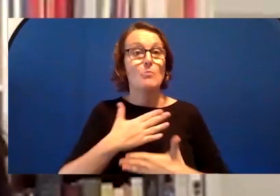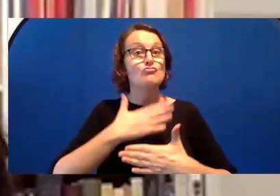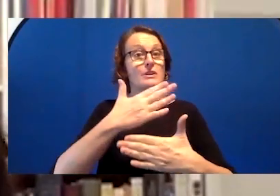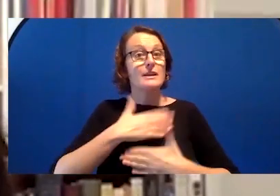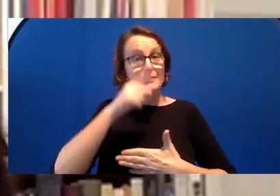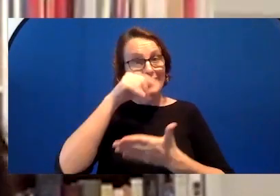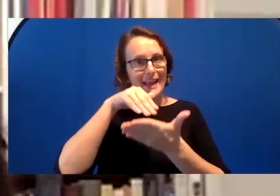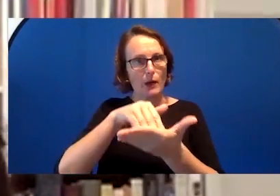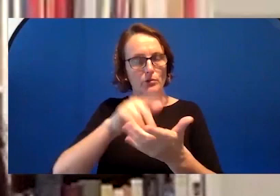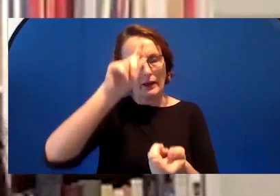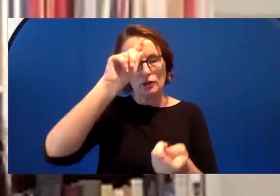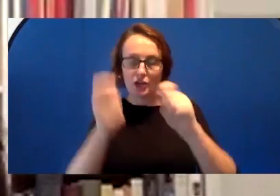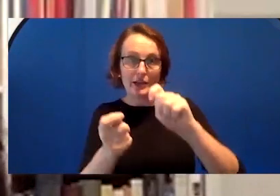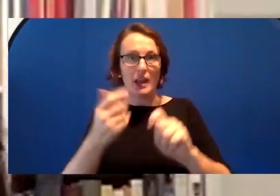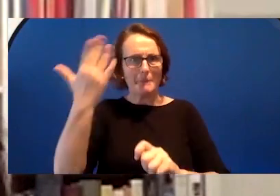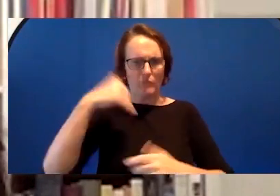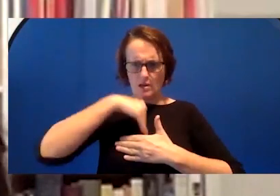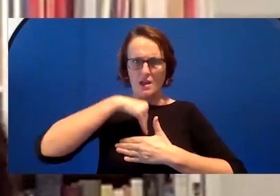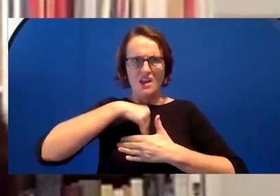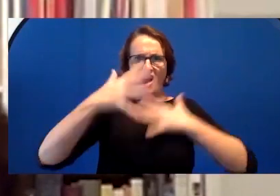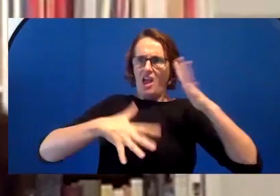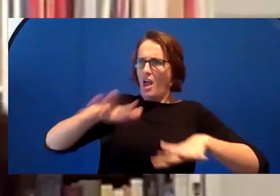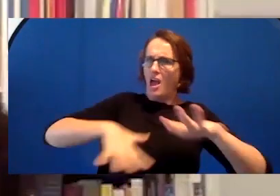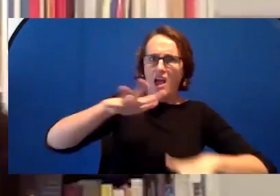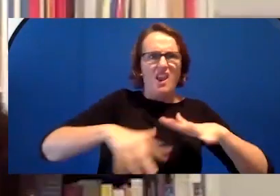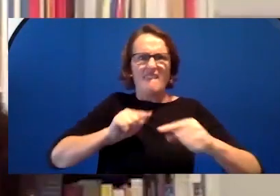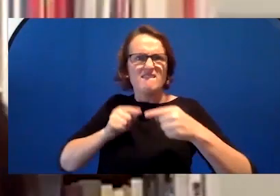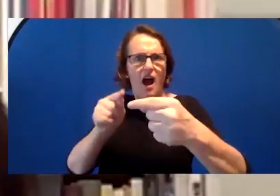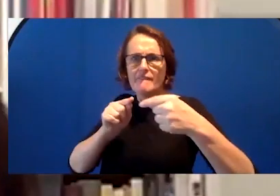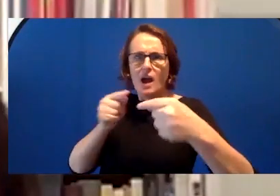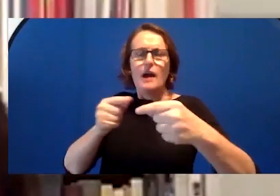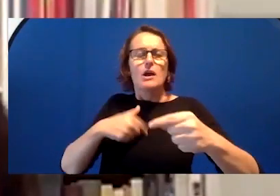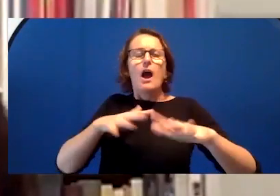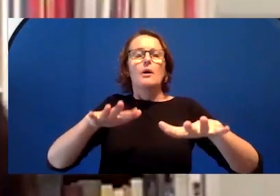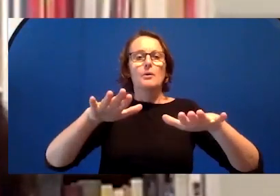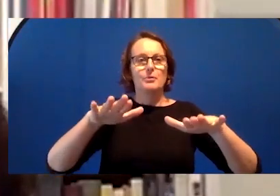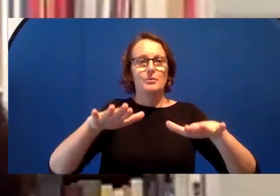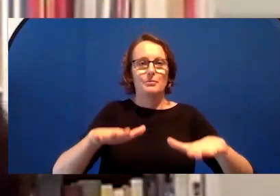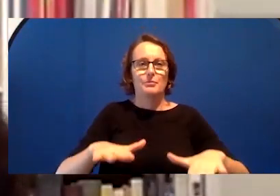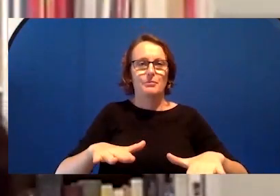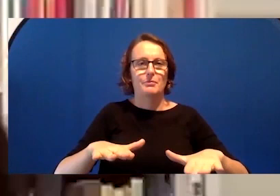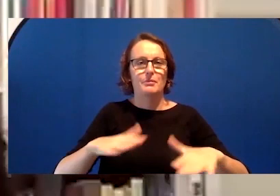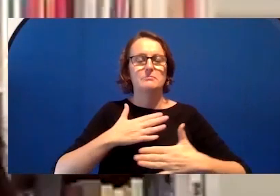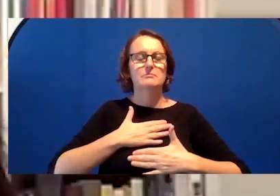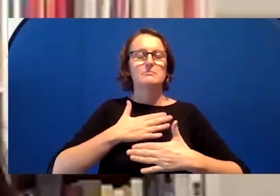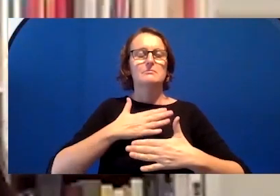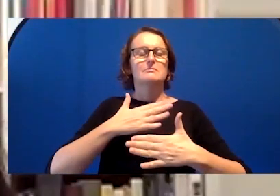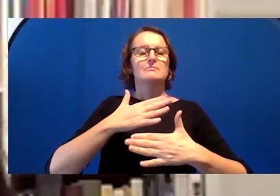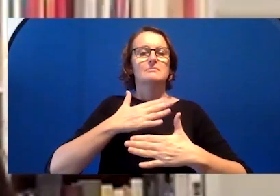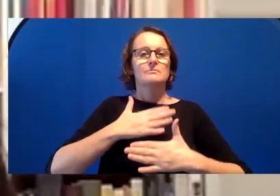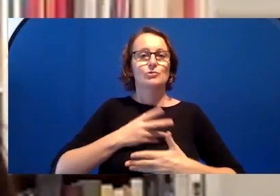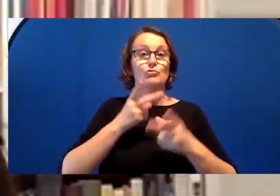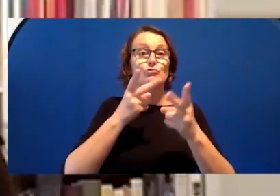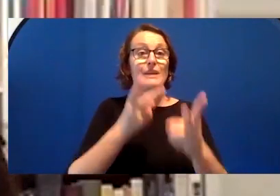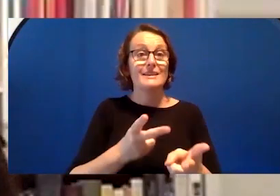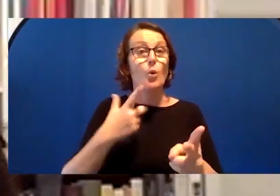your physical state from fight and flight towards a more relaxed state of rest and digest. And this is because